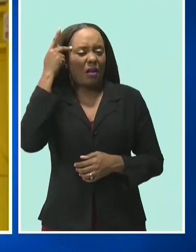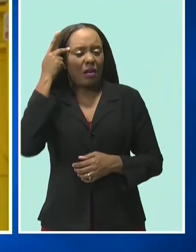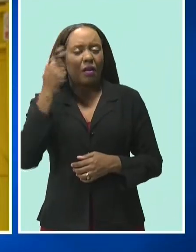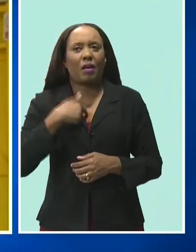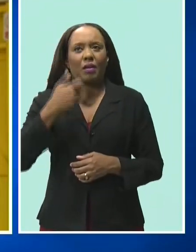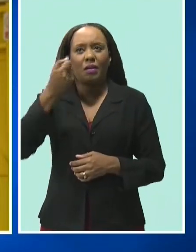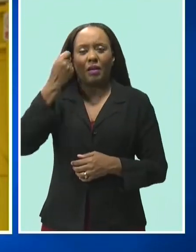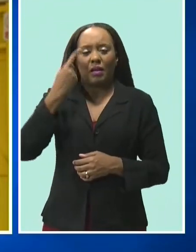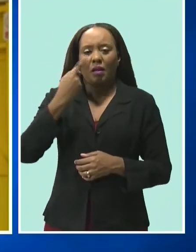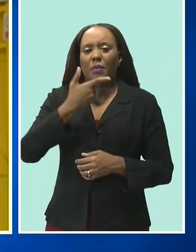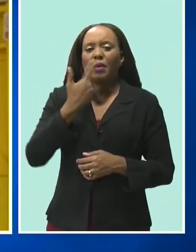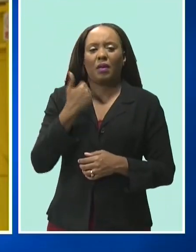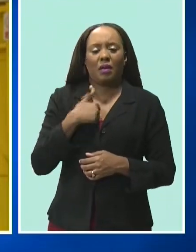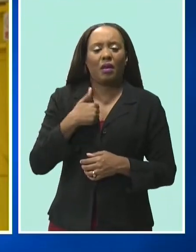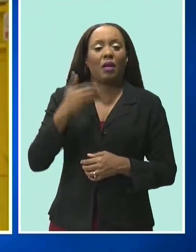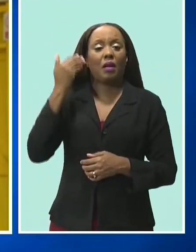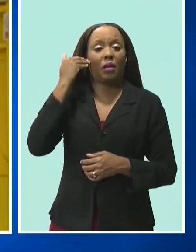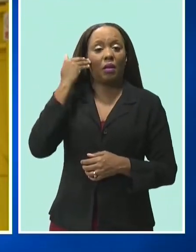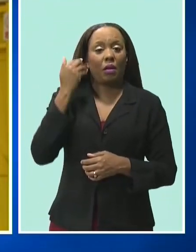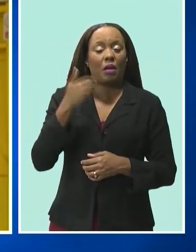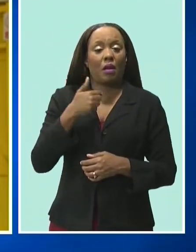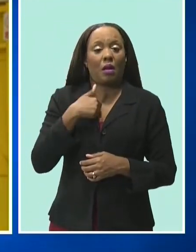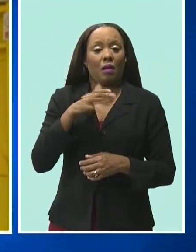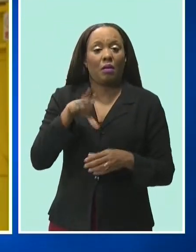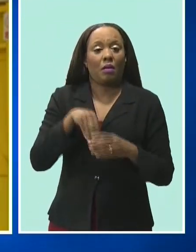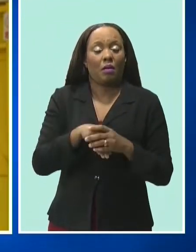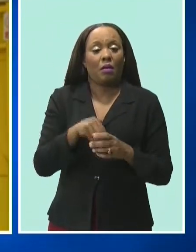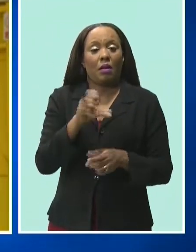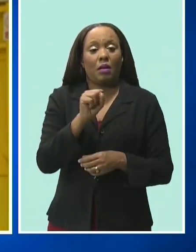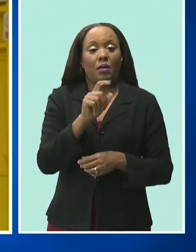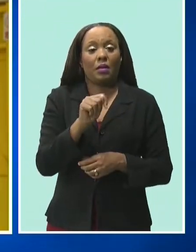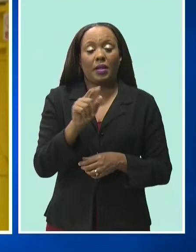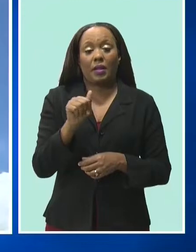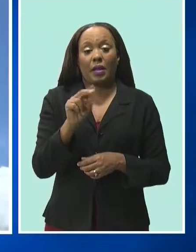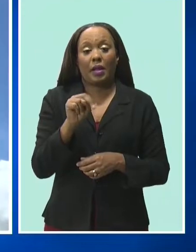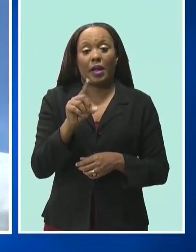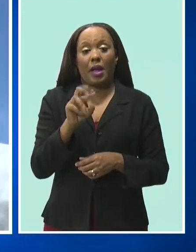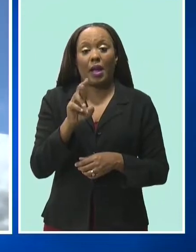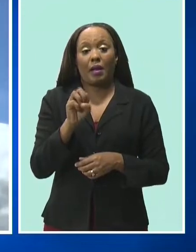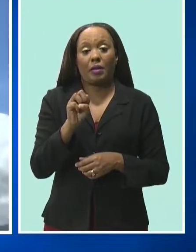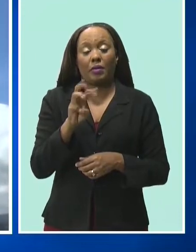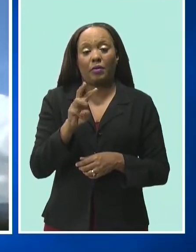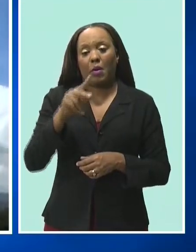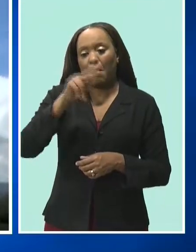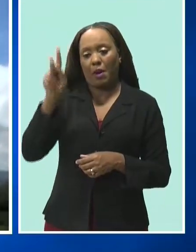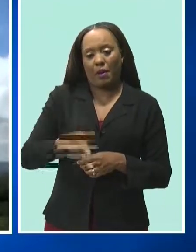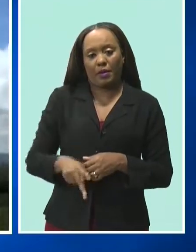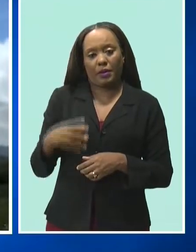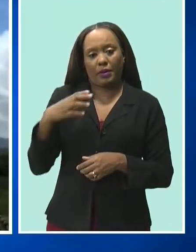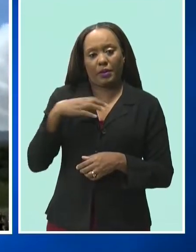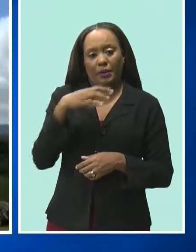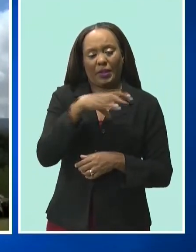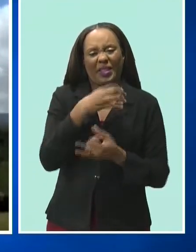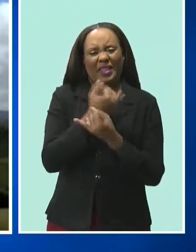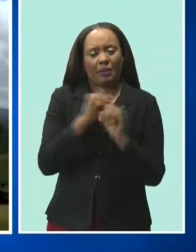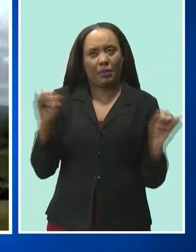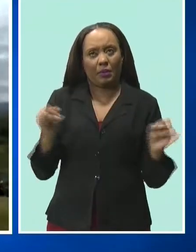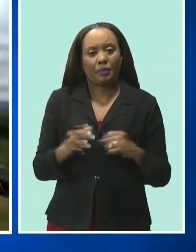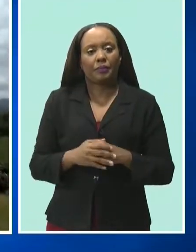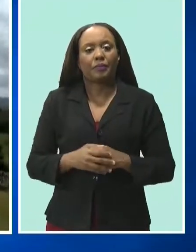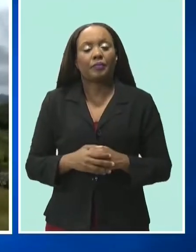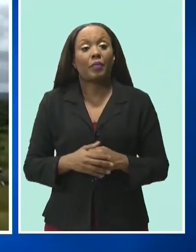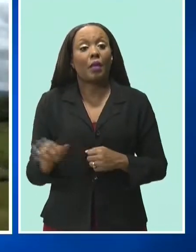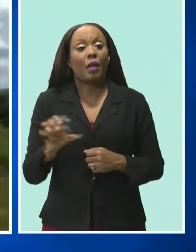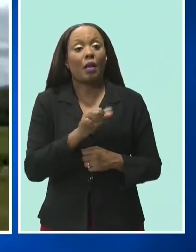had my share of it when I was a member of the St. Andrew Parish Independence Committee. Parliamentary Secretary in the Ministry of Education, Dr.